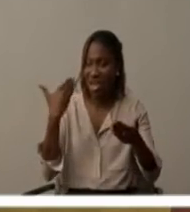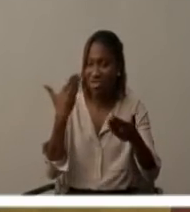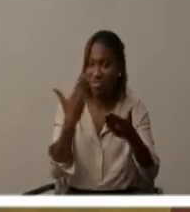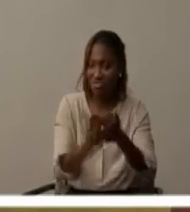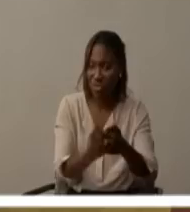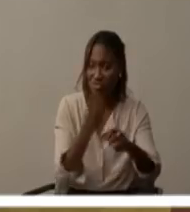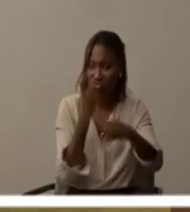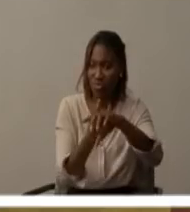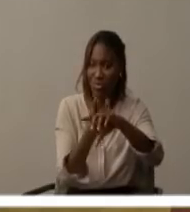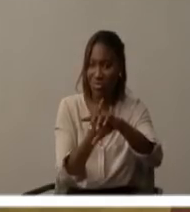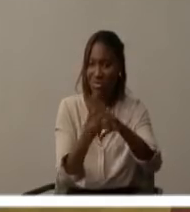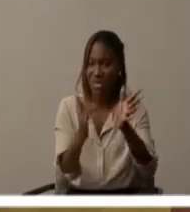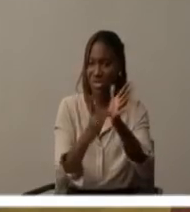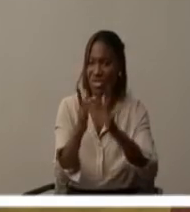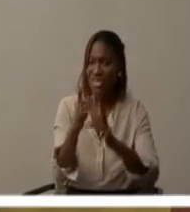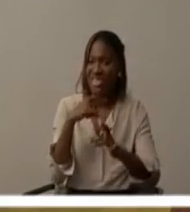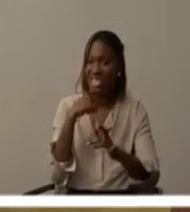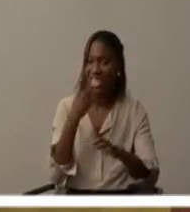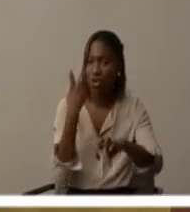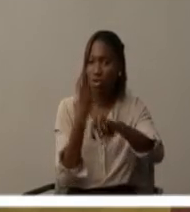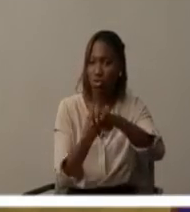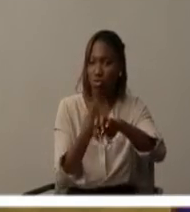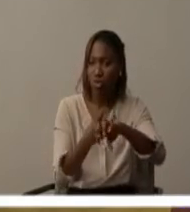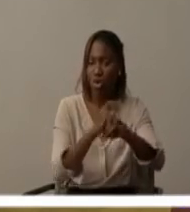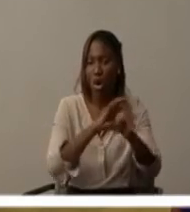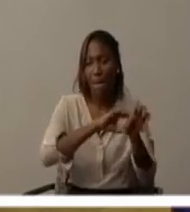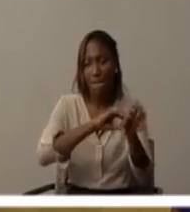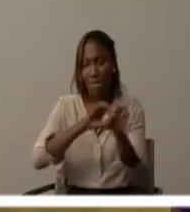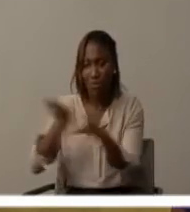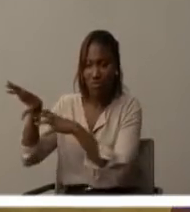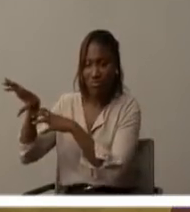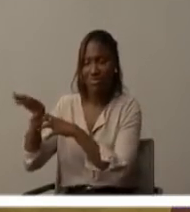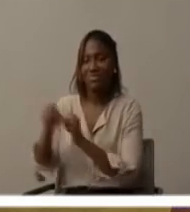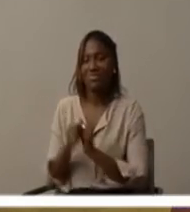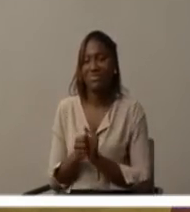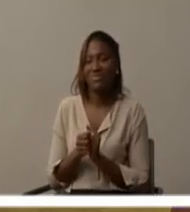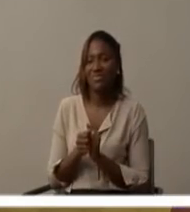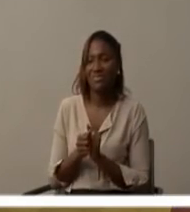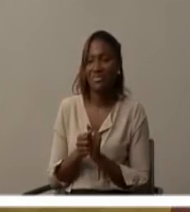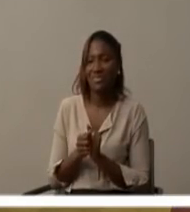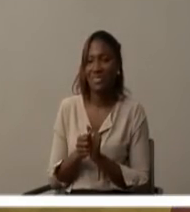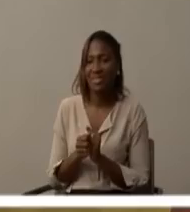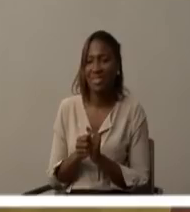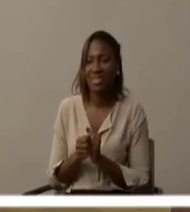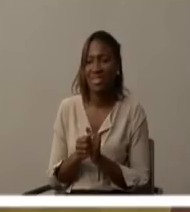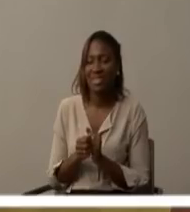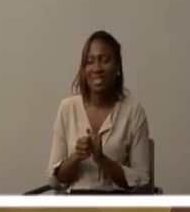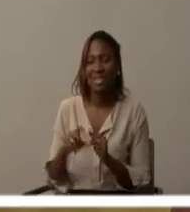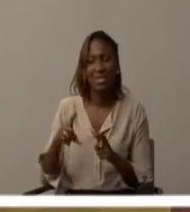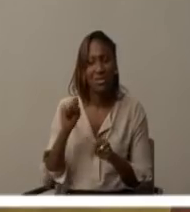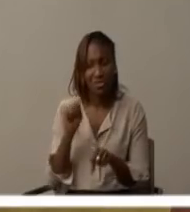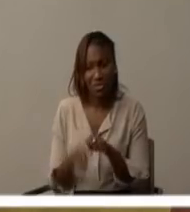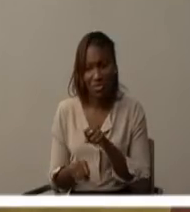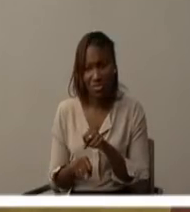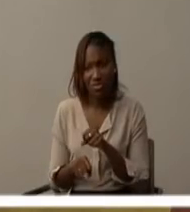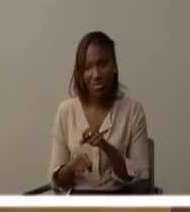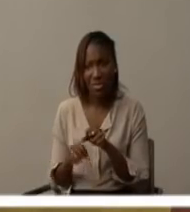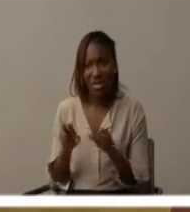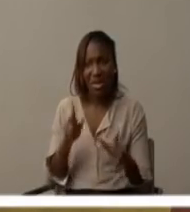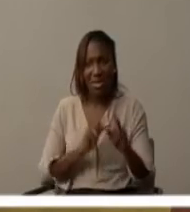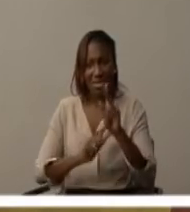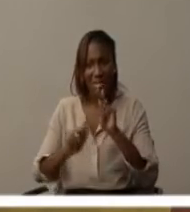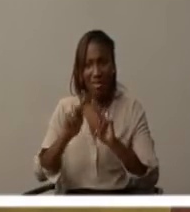stone." So there is a divine action, a command, but there must be a human response.